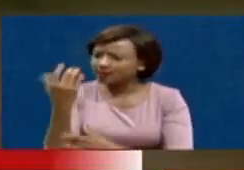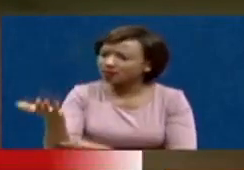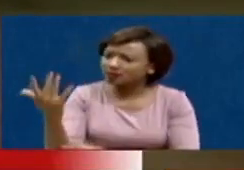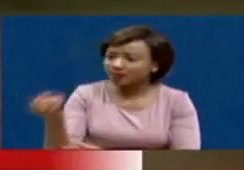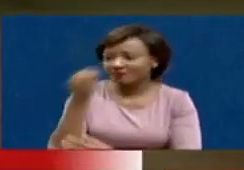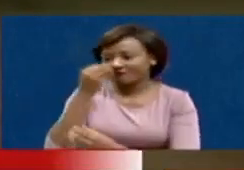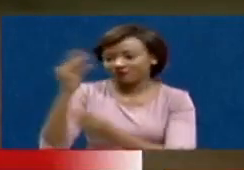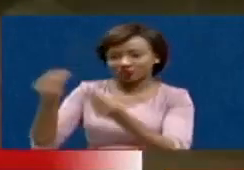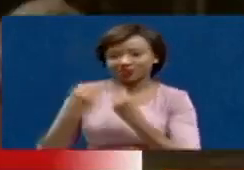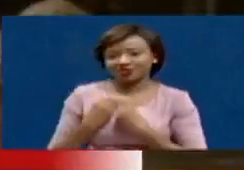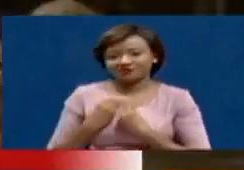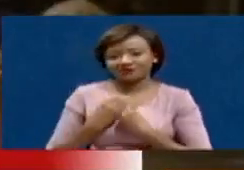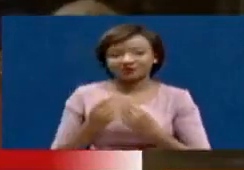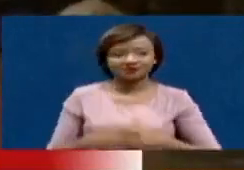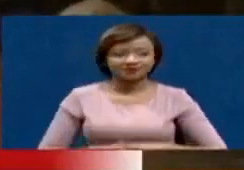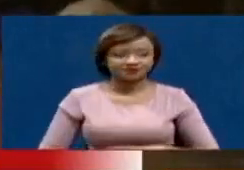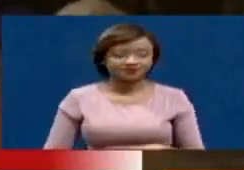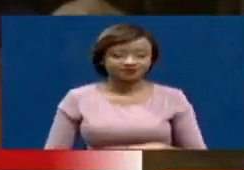cha kumanga, sahi upati.